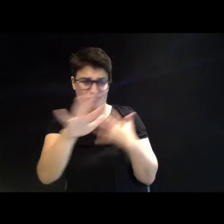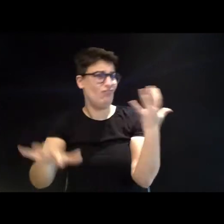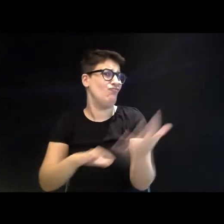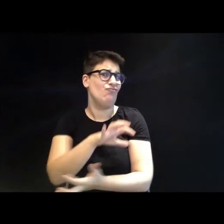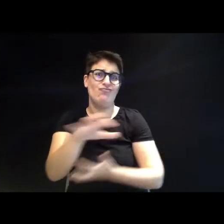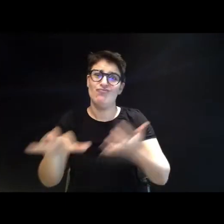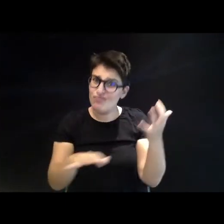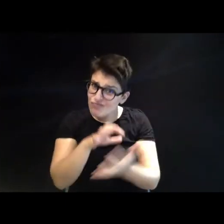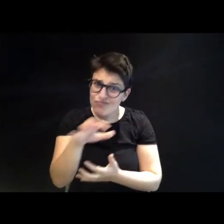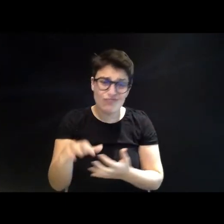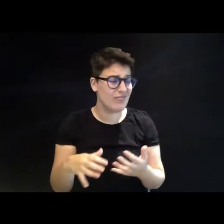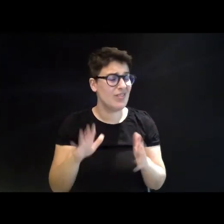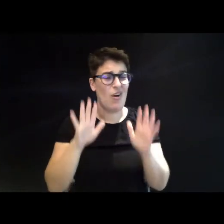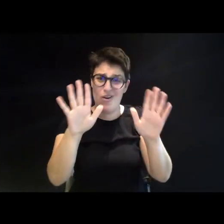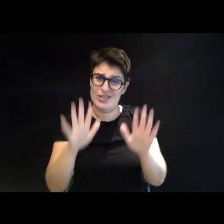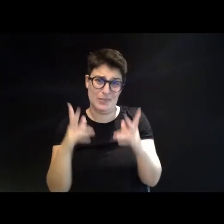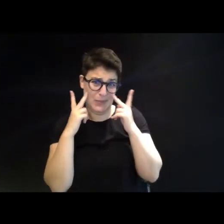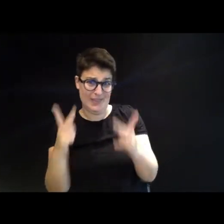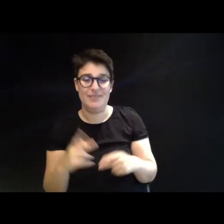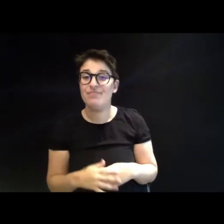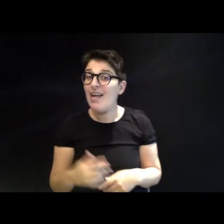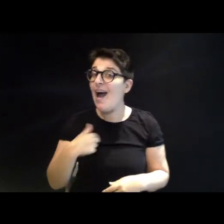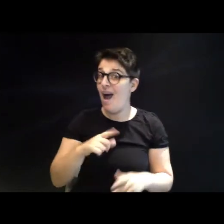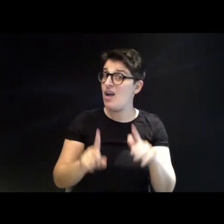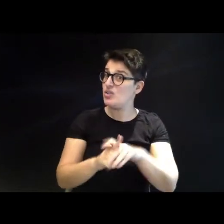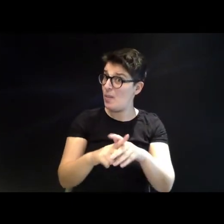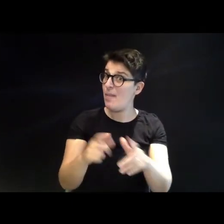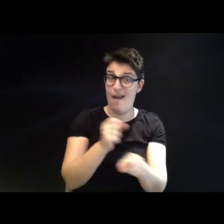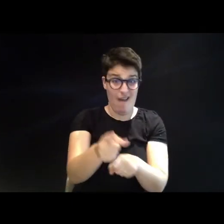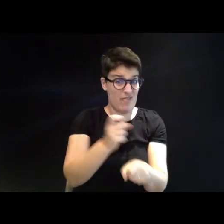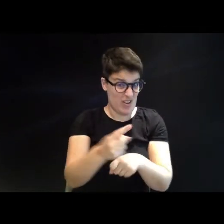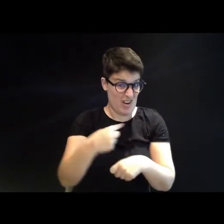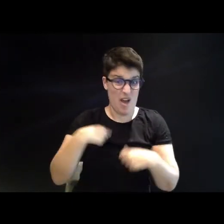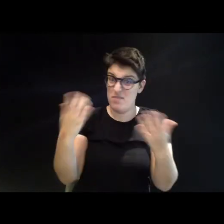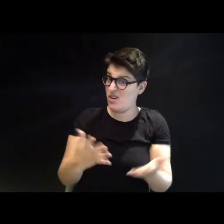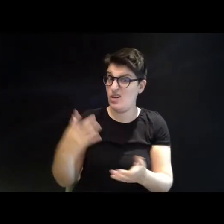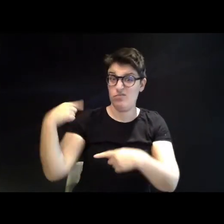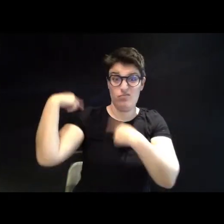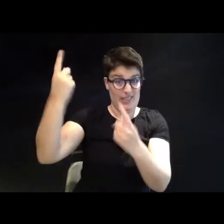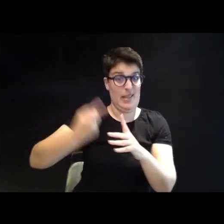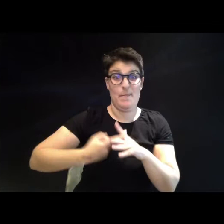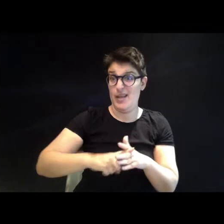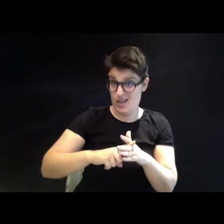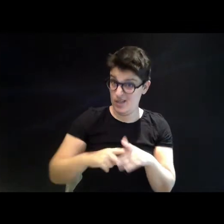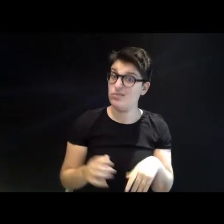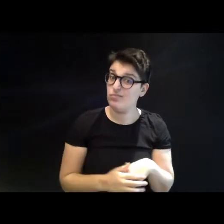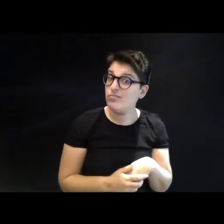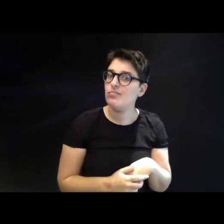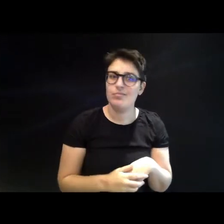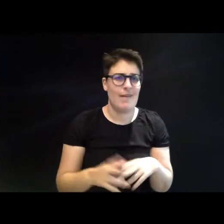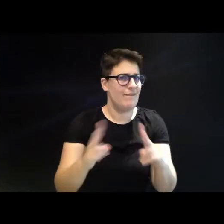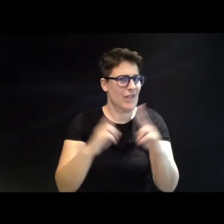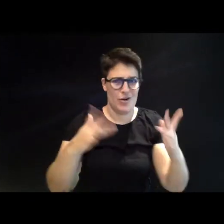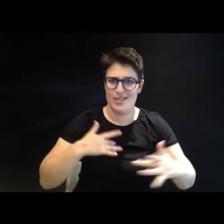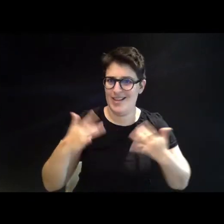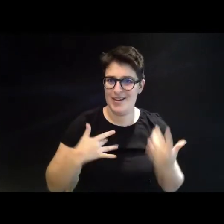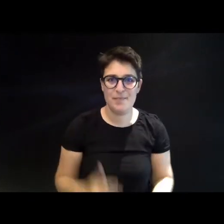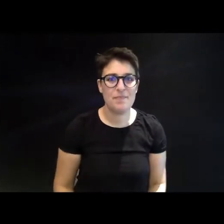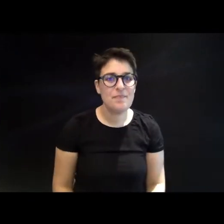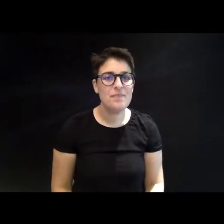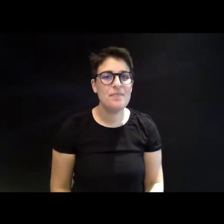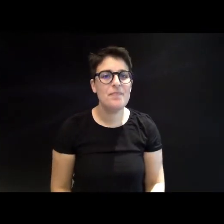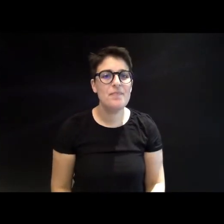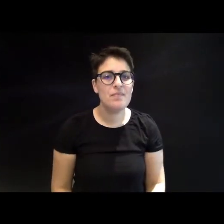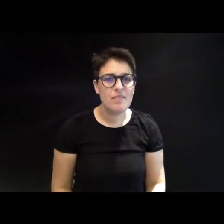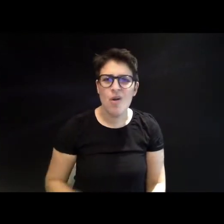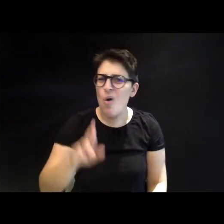together celebrating. Love it. I come every year. I've been here since the beginning, since the first one, and it's very exciting. I mean, rarely do